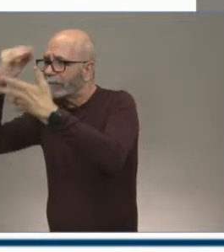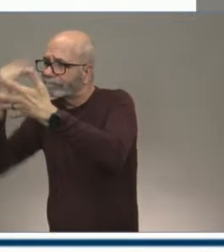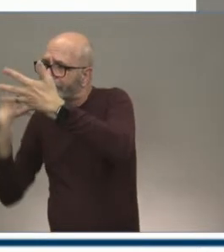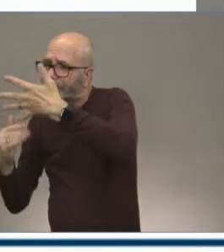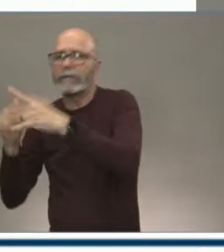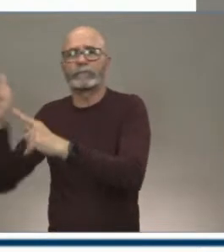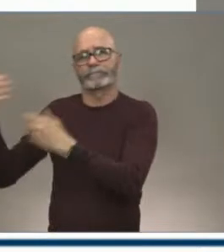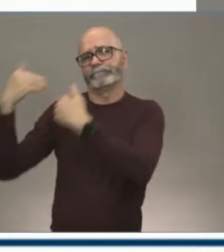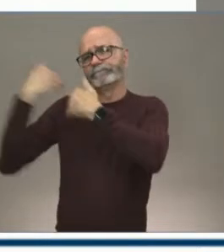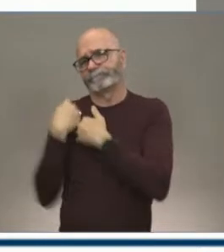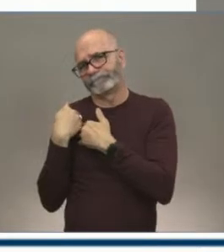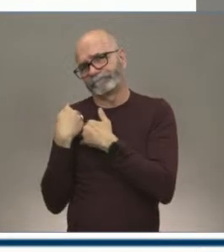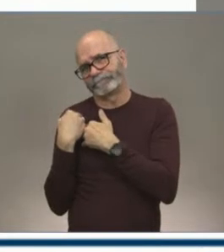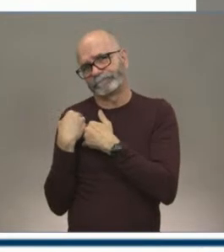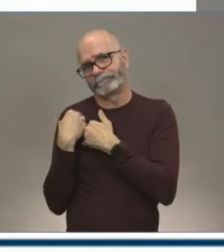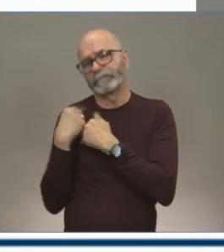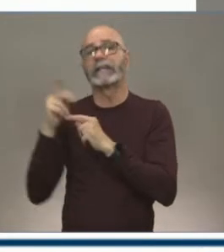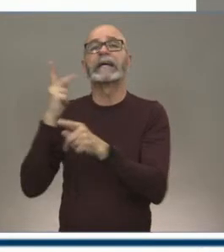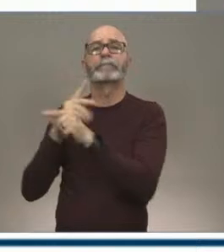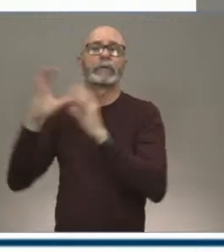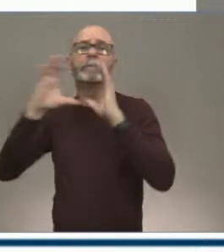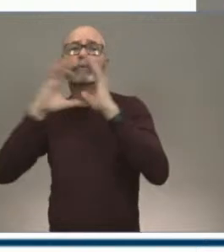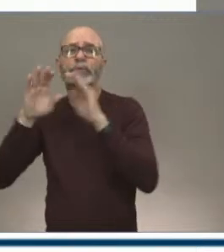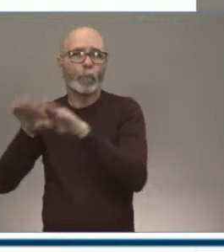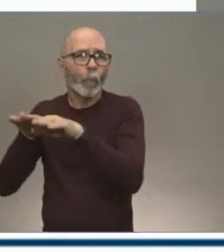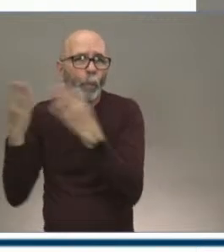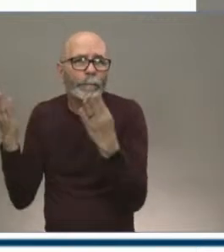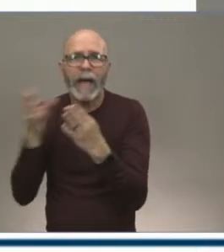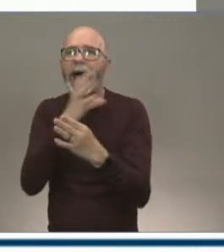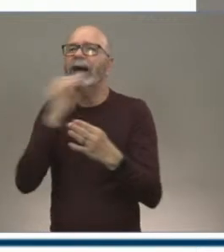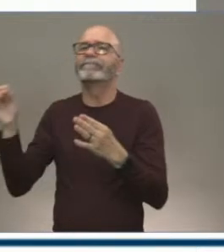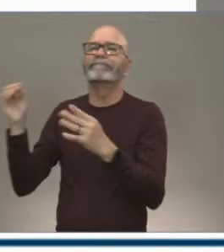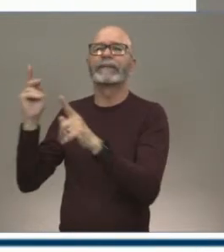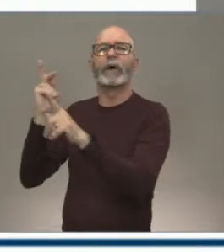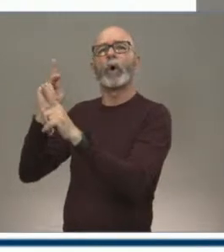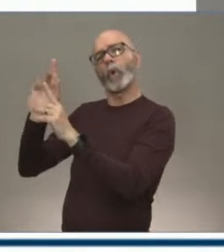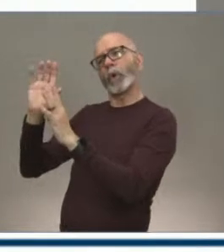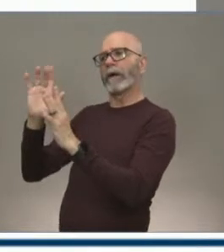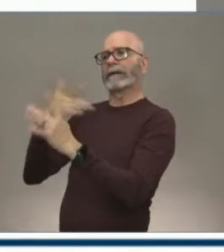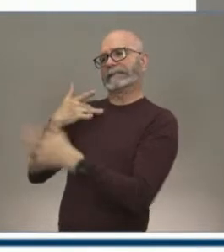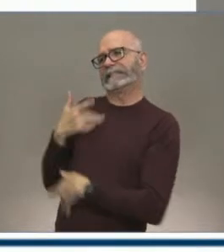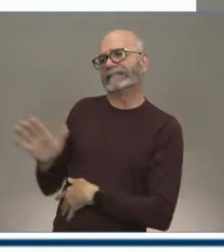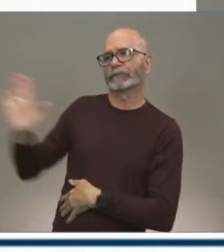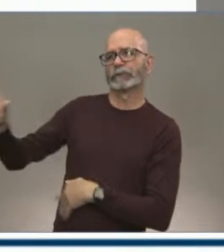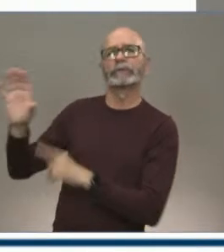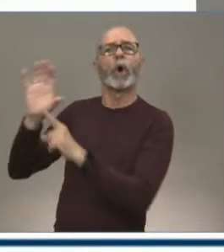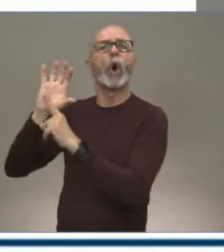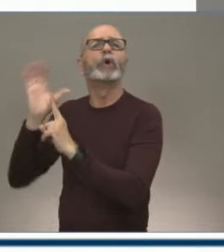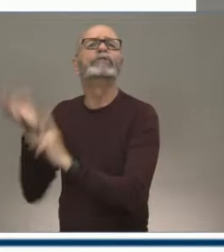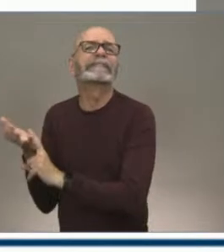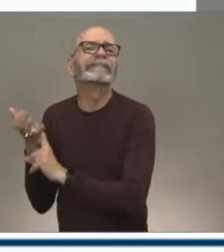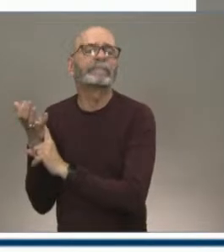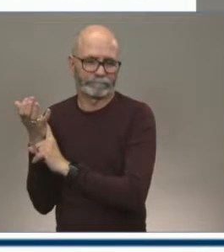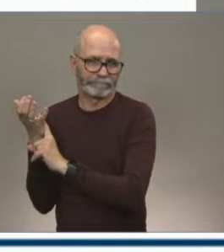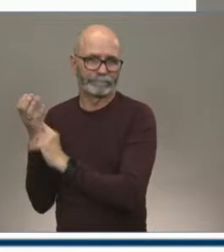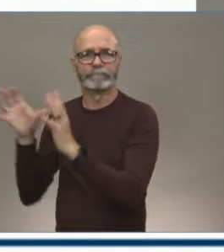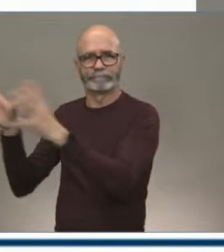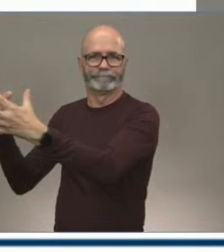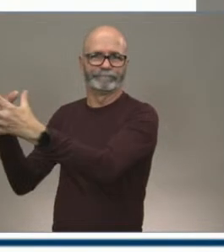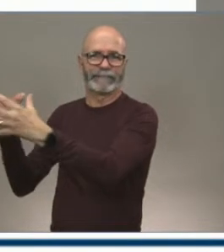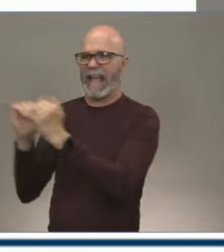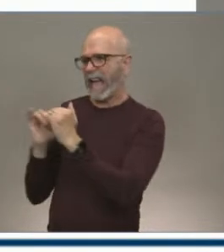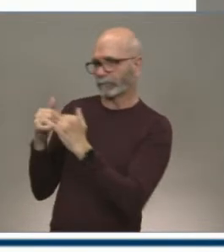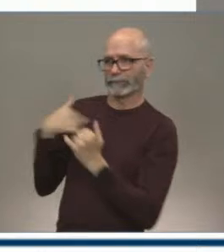to communicate about the clinic, communicate in a culturally appropriate and sensitive way to deal with some of the challenges we